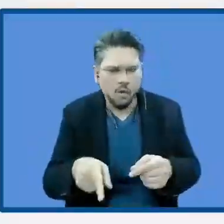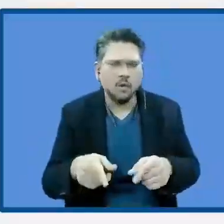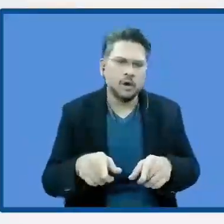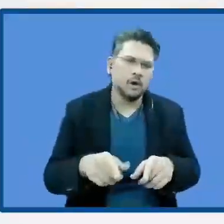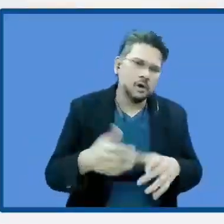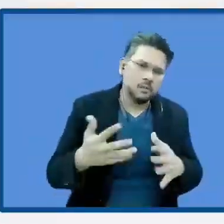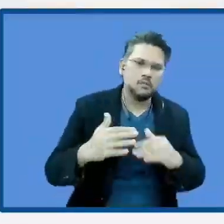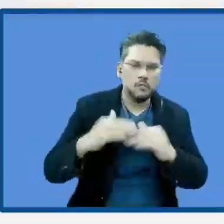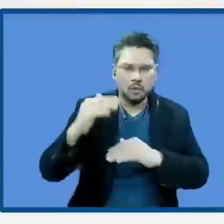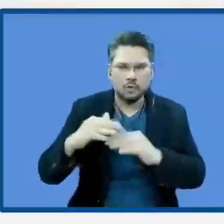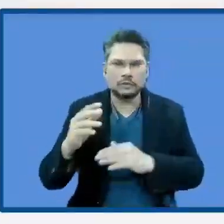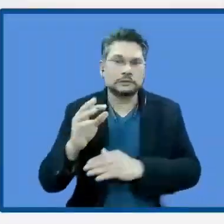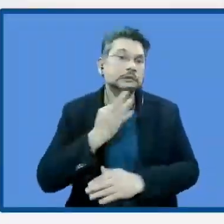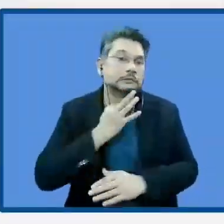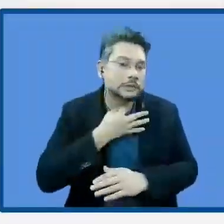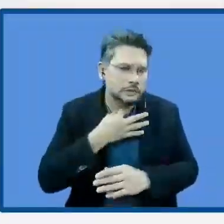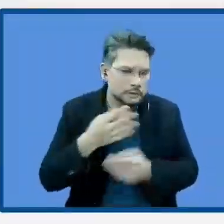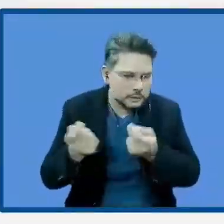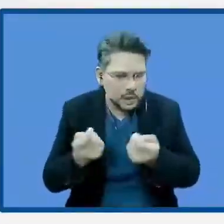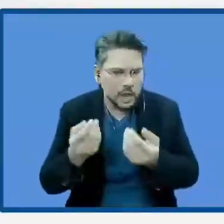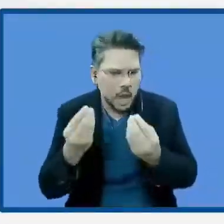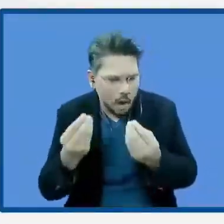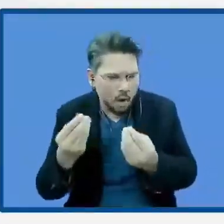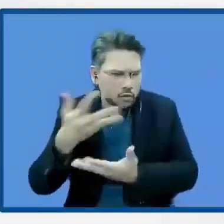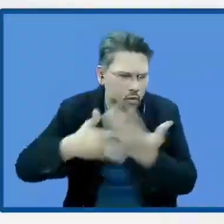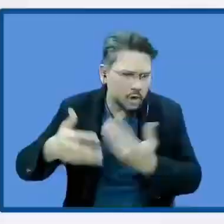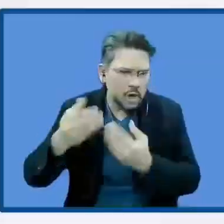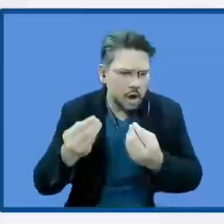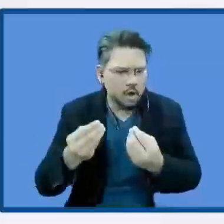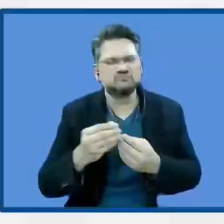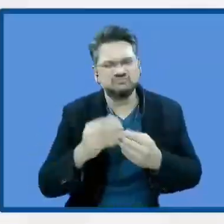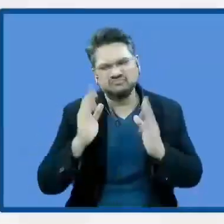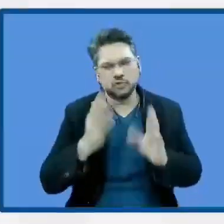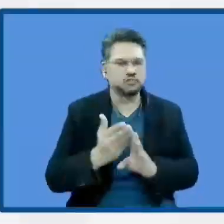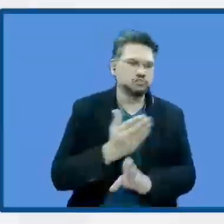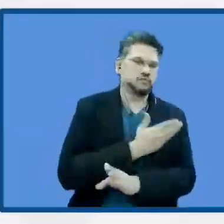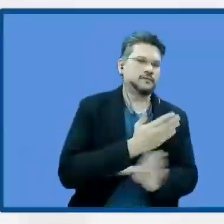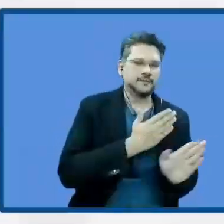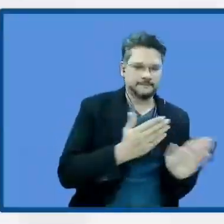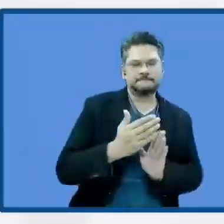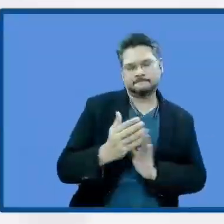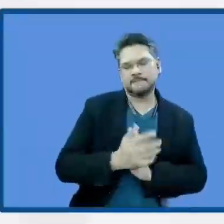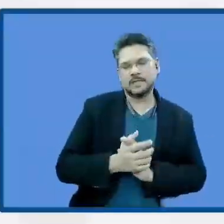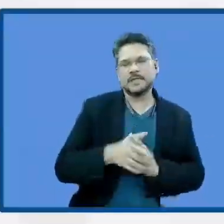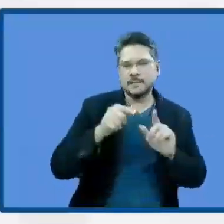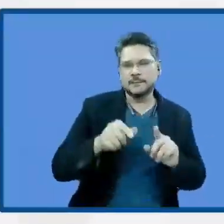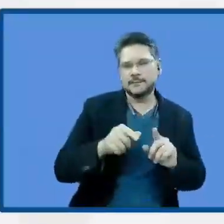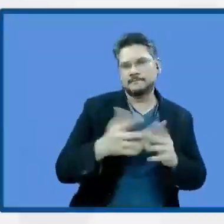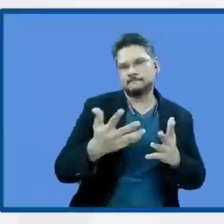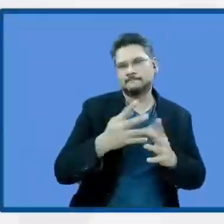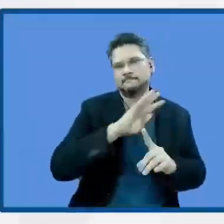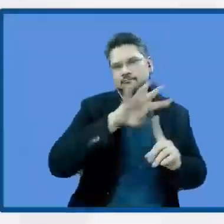control in the society. This is the challenge of the sustainable development. But